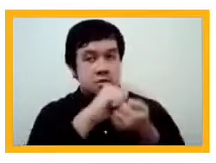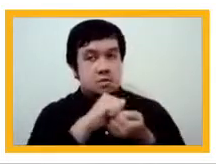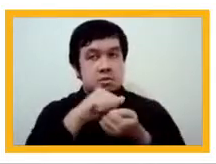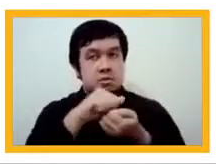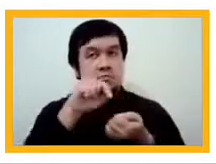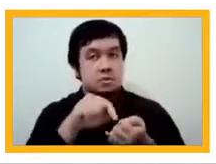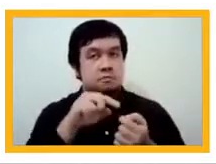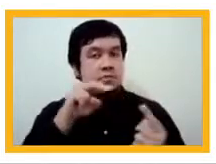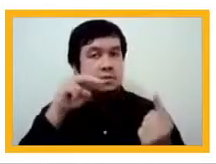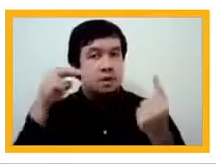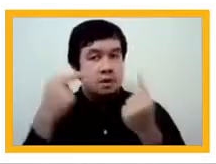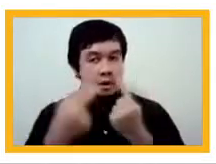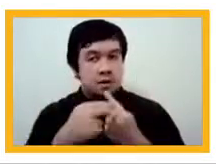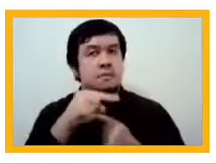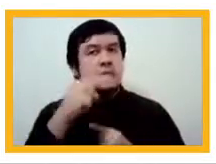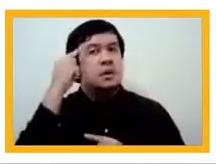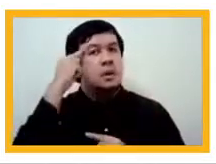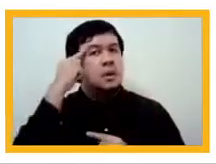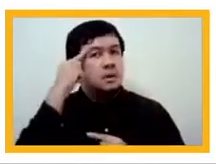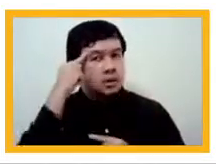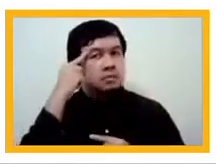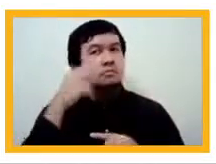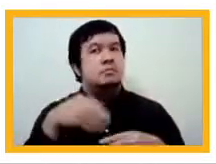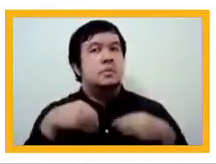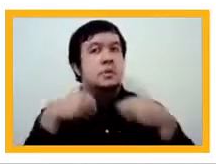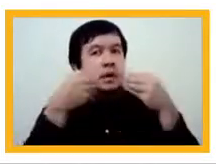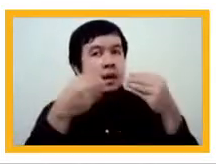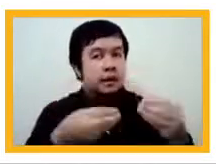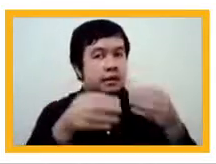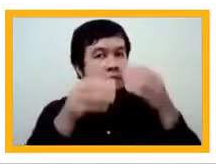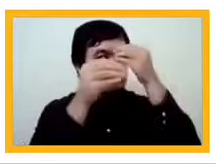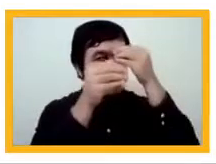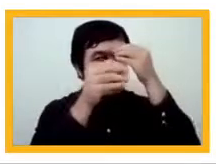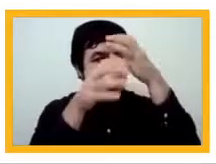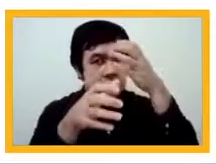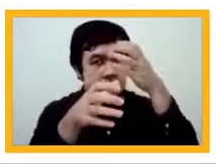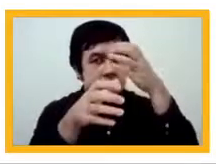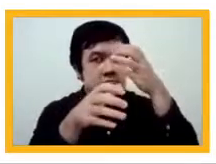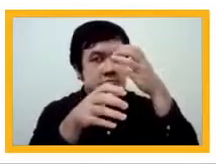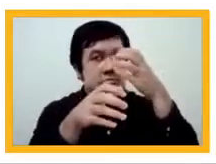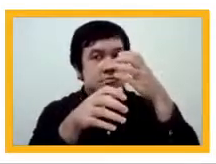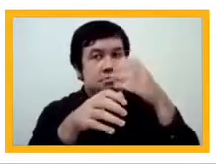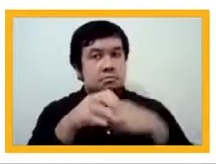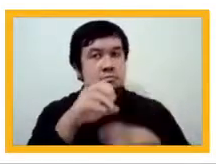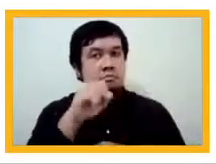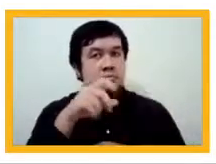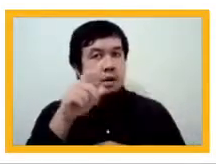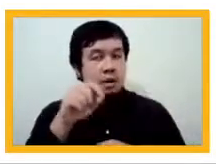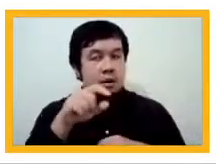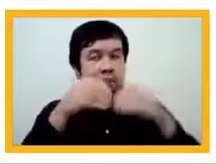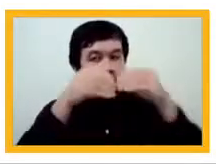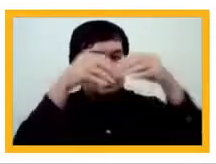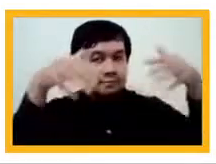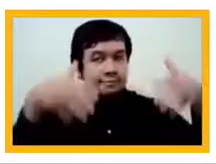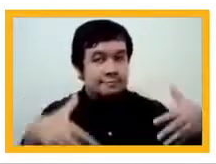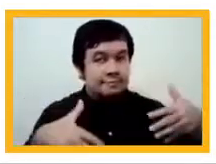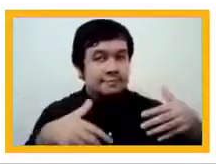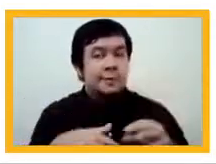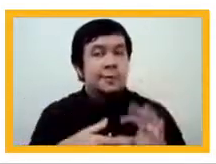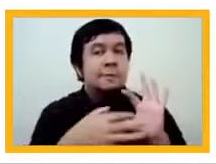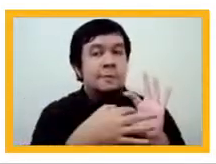we can provide the expertise and network, or we can prepare the platform or a network.